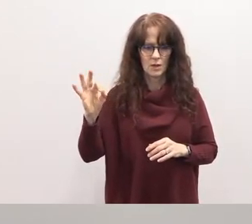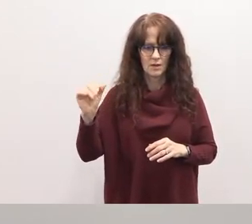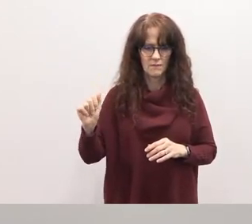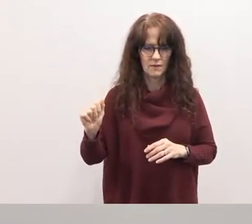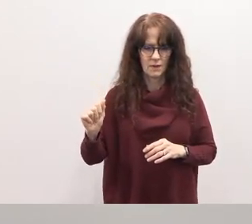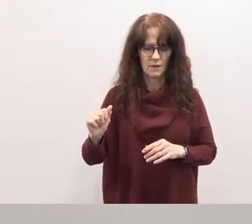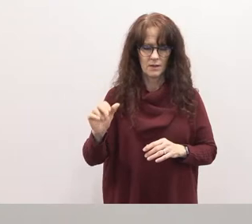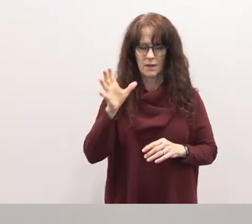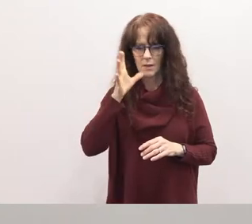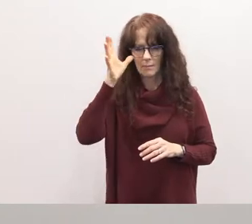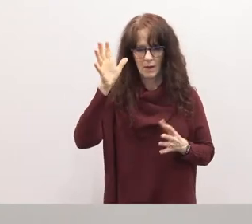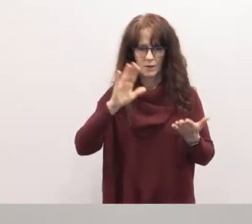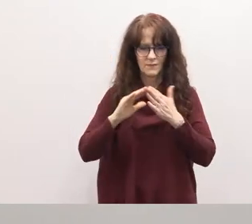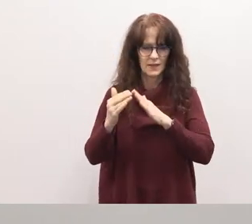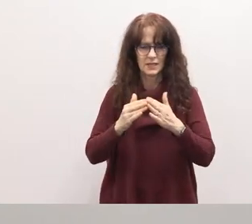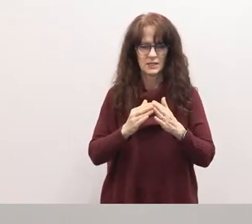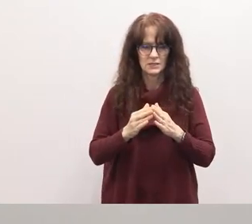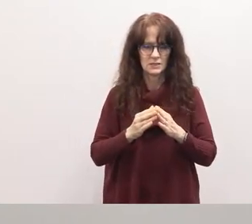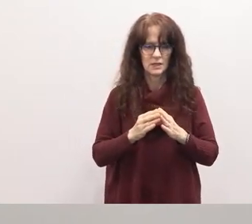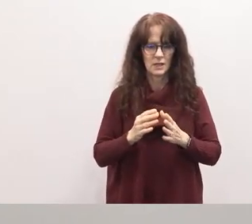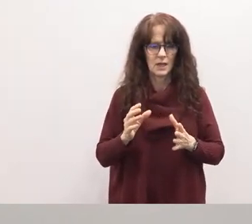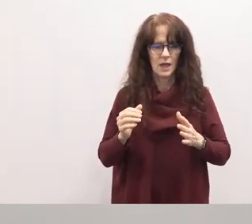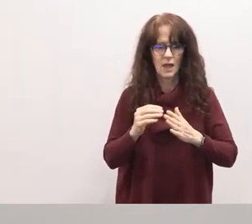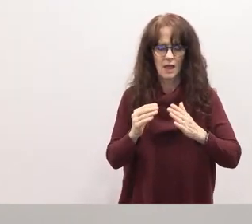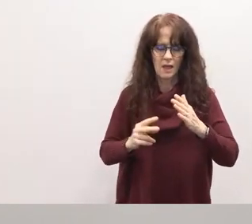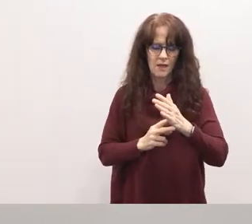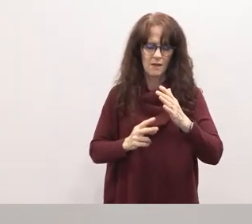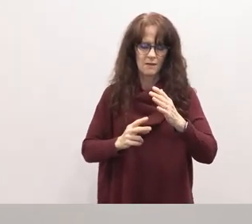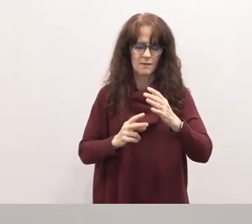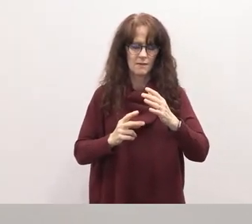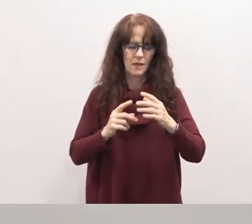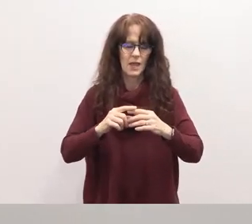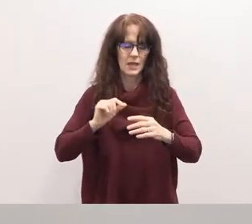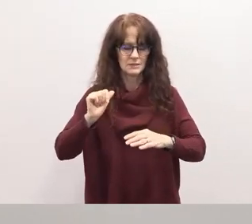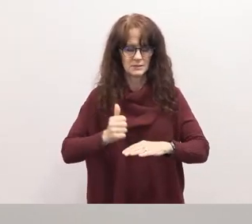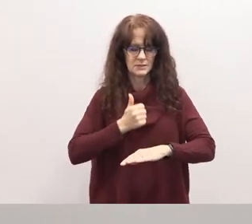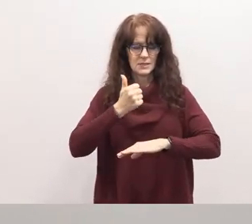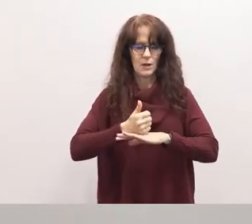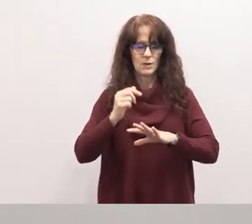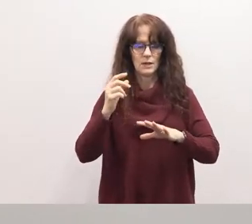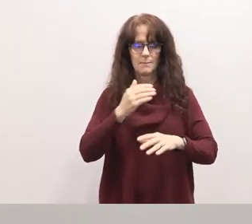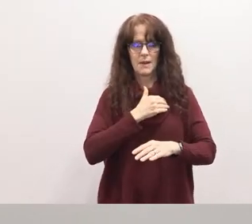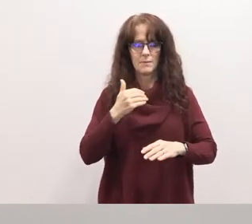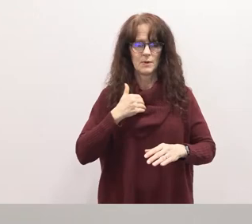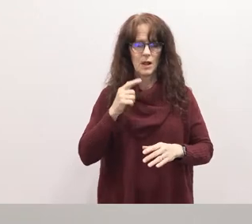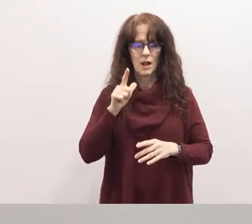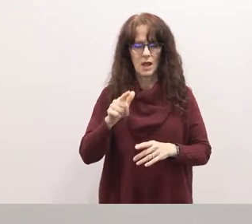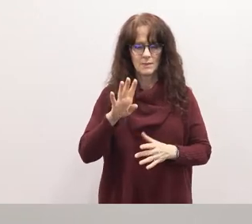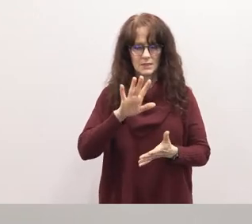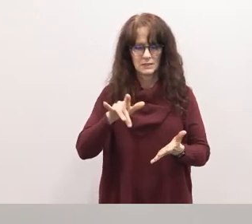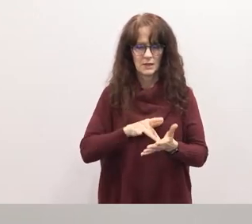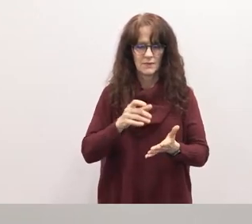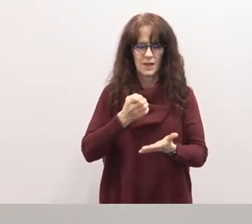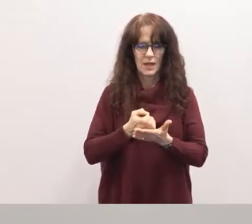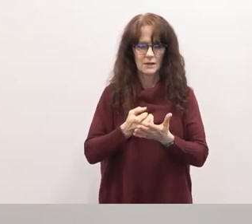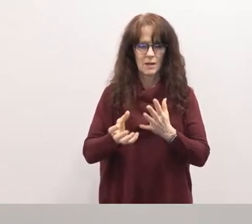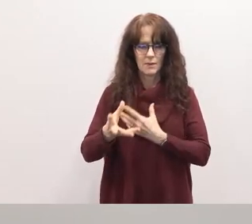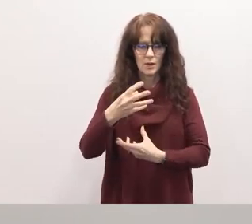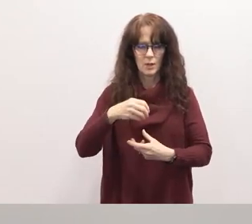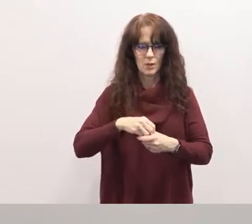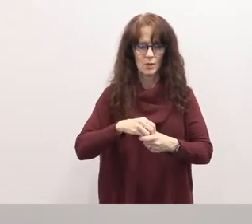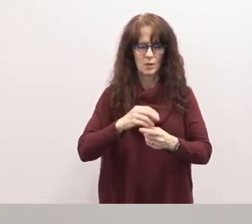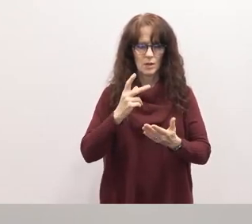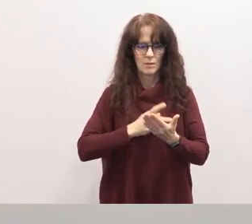Parent Village. She also served as a founding member of the Long Beach Center for Economic Inclusion, and that program